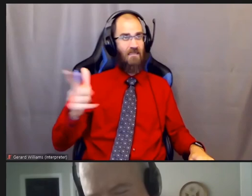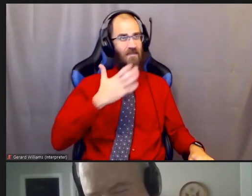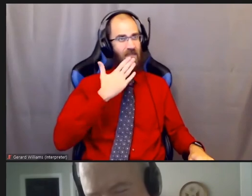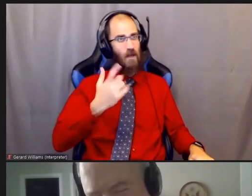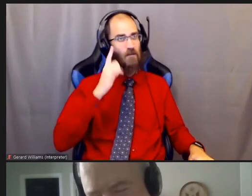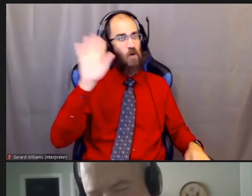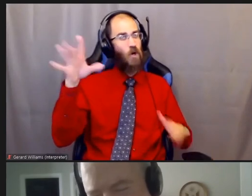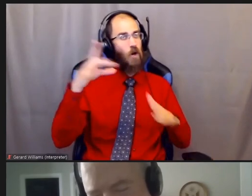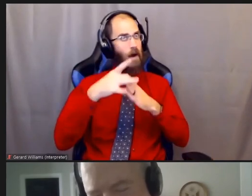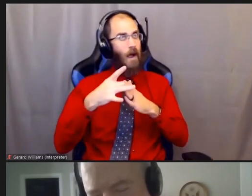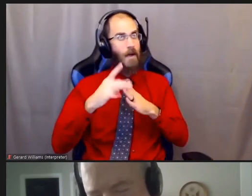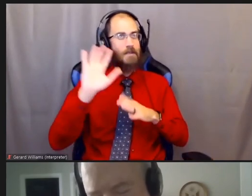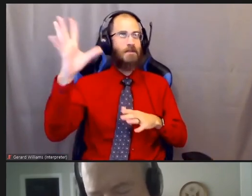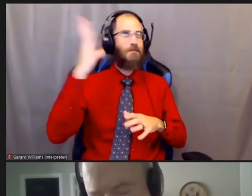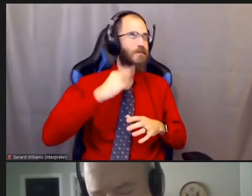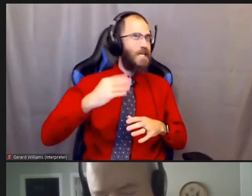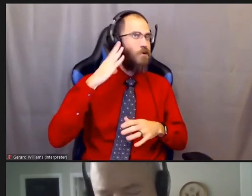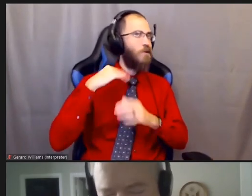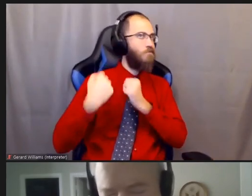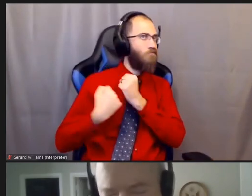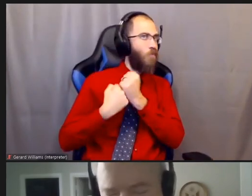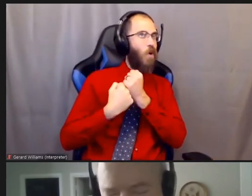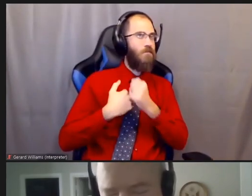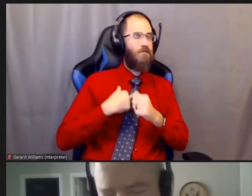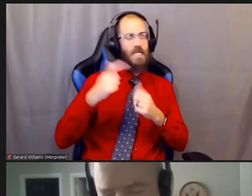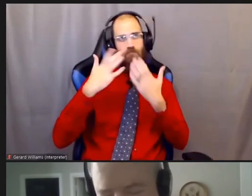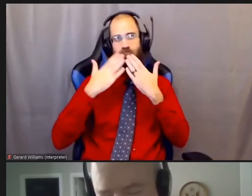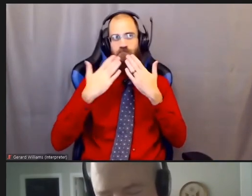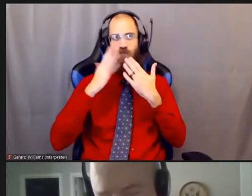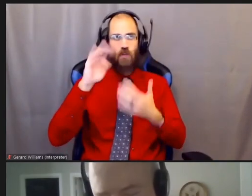and experience and support. I really appreciate your help.